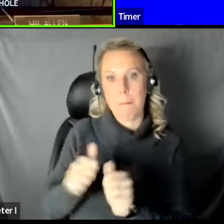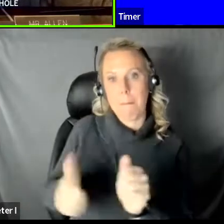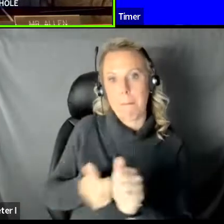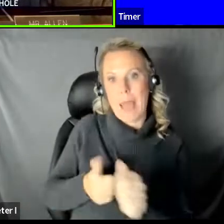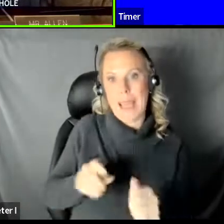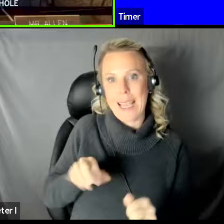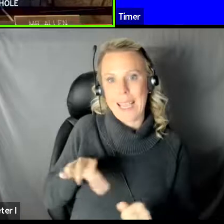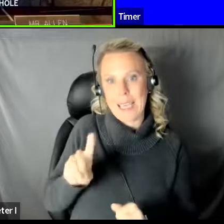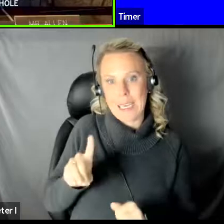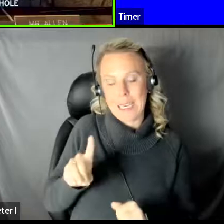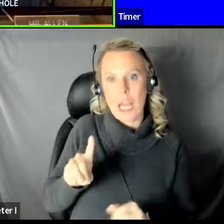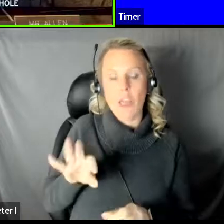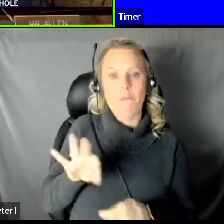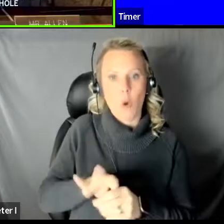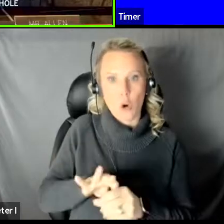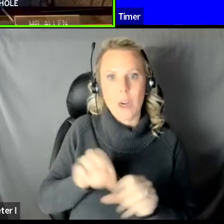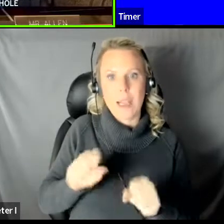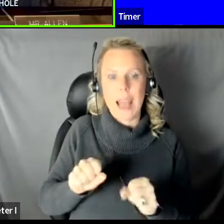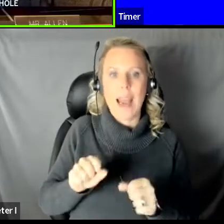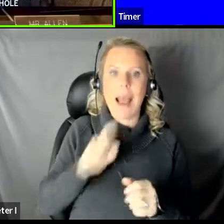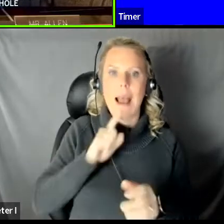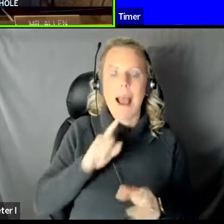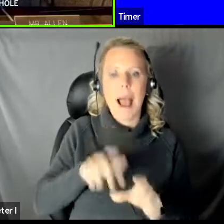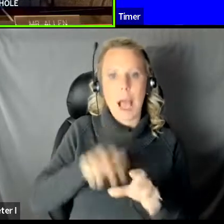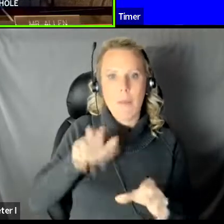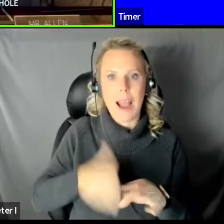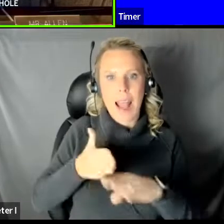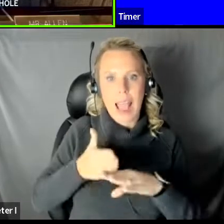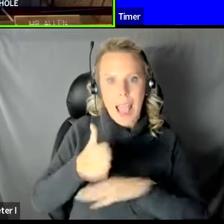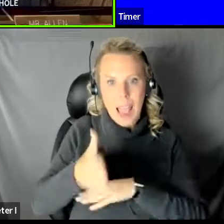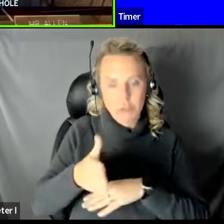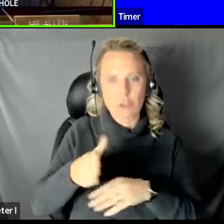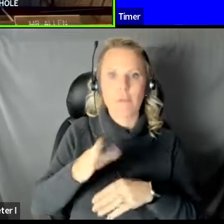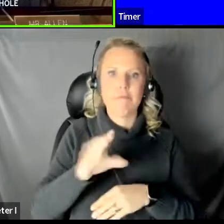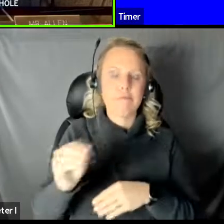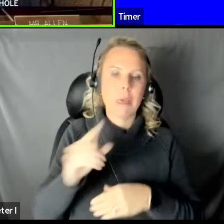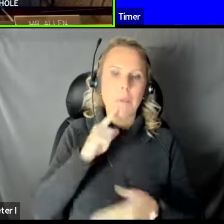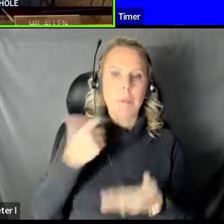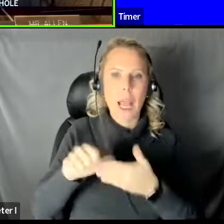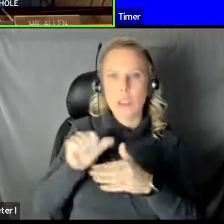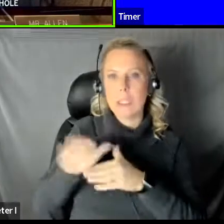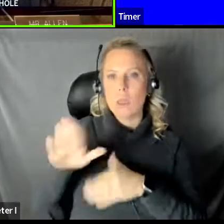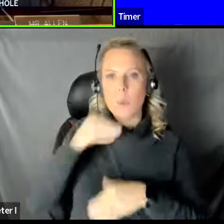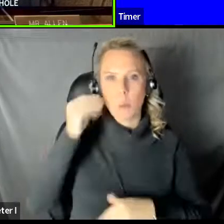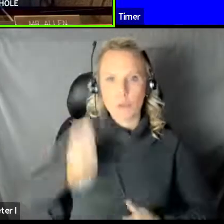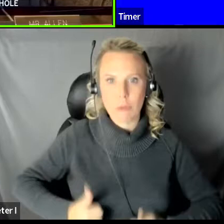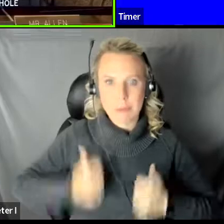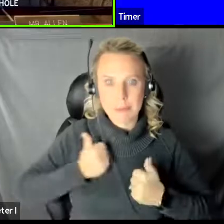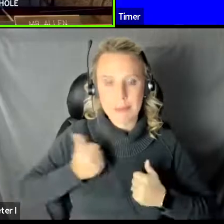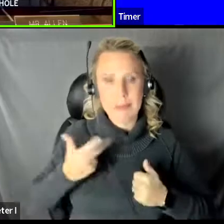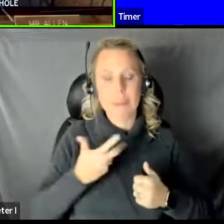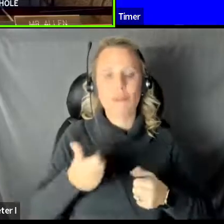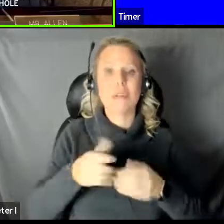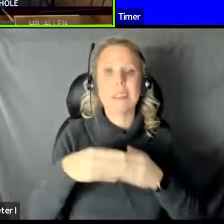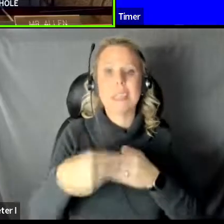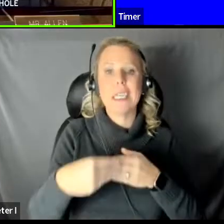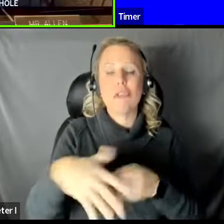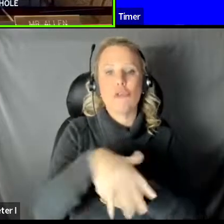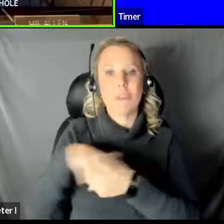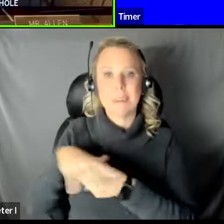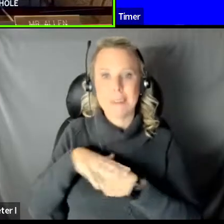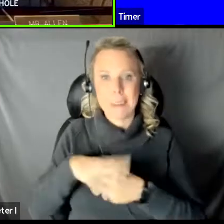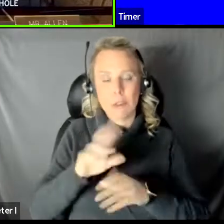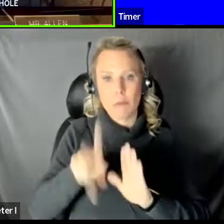voter is given the opportunity to opt out after the agency transaction, usually through a mailer sent to their home address. Several leading jurisdictions in elections policy,